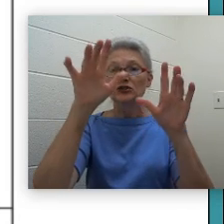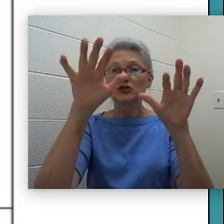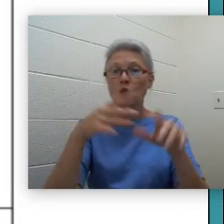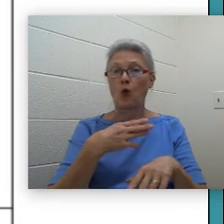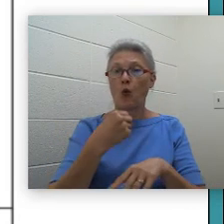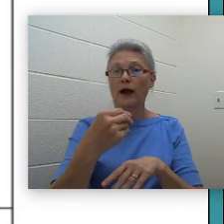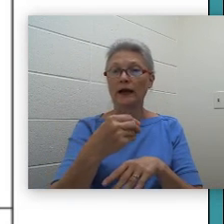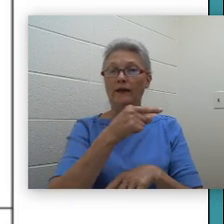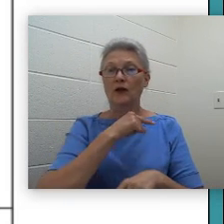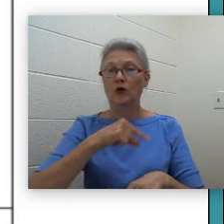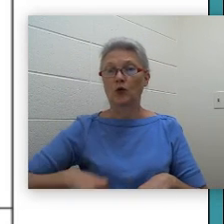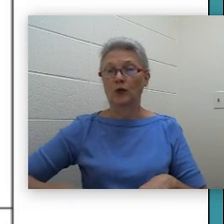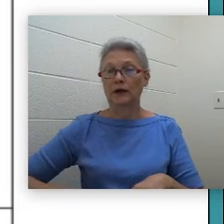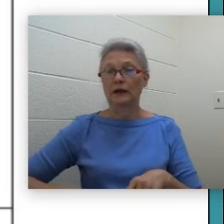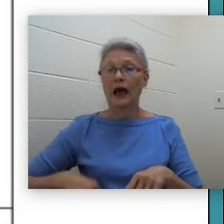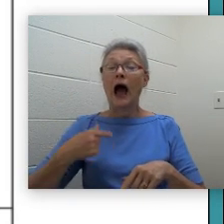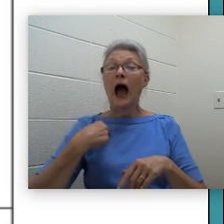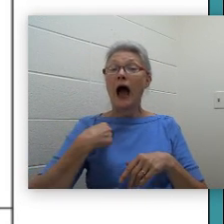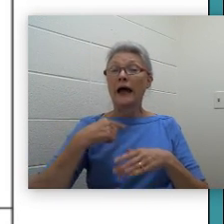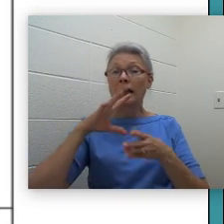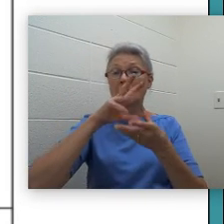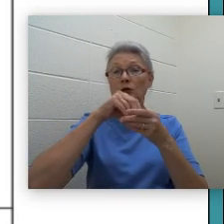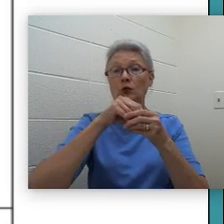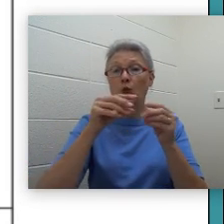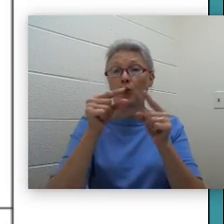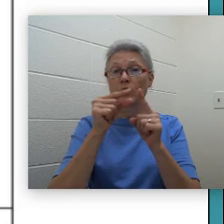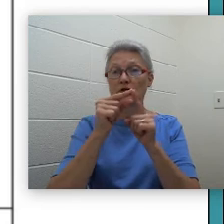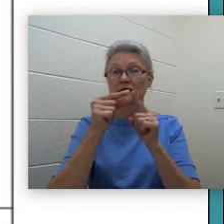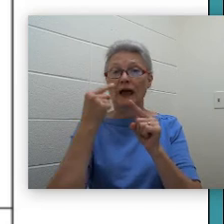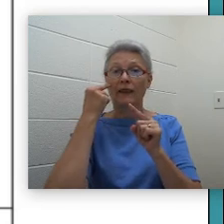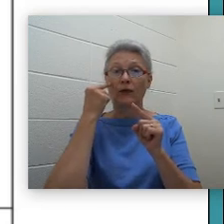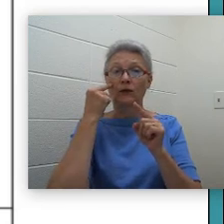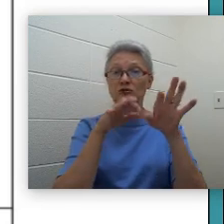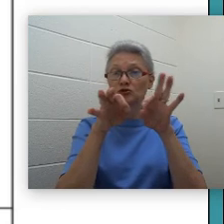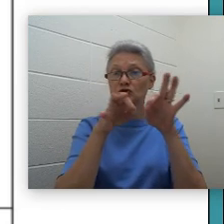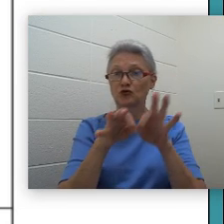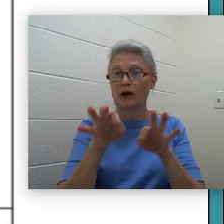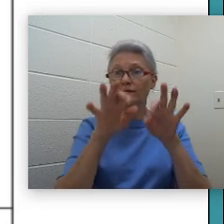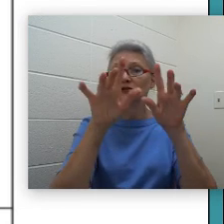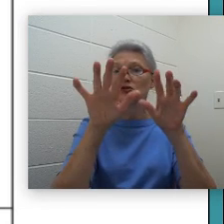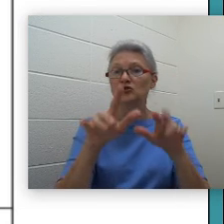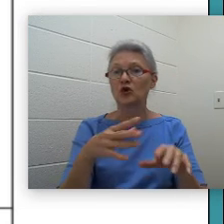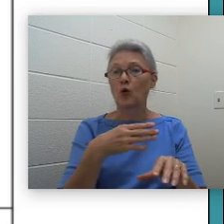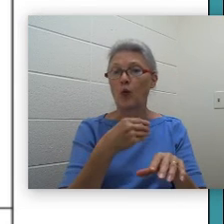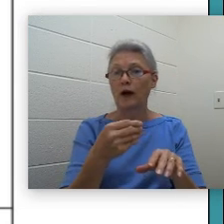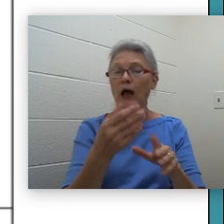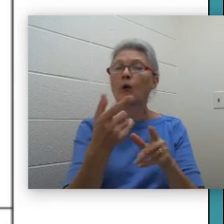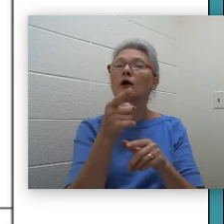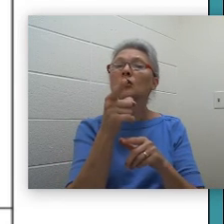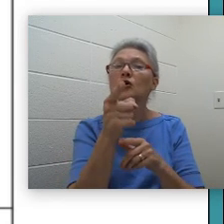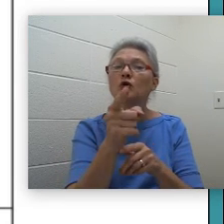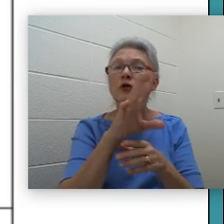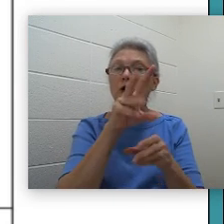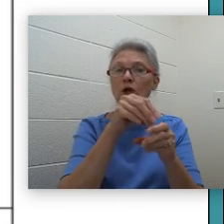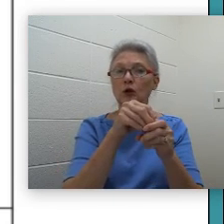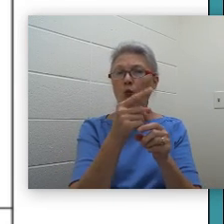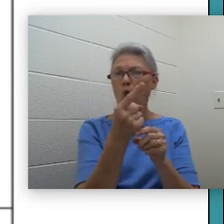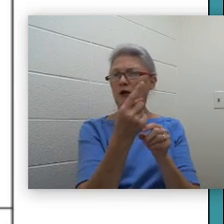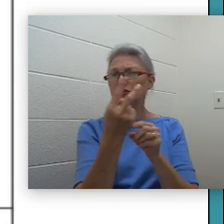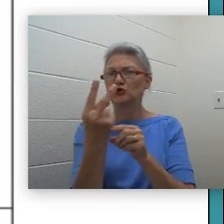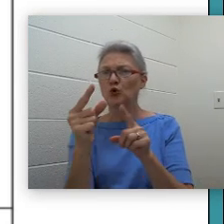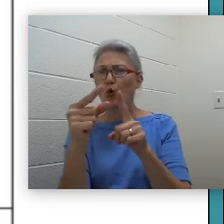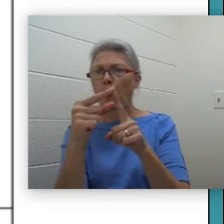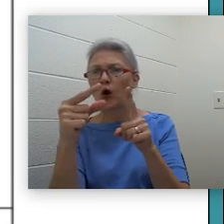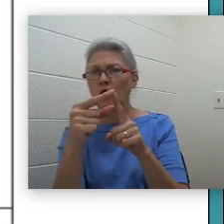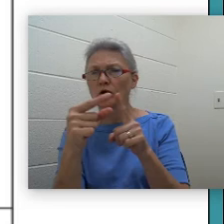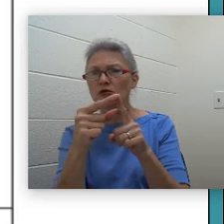I included some words that I thought of to describe Snow White. I would like you now to include at least 1 to 2 words